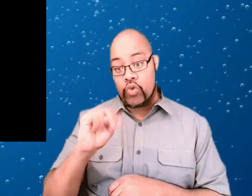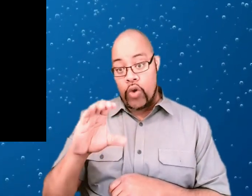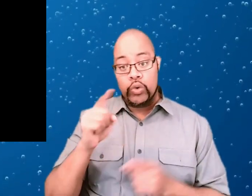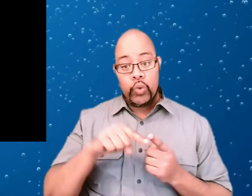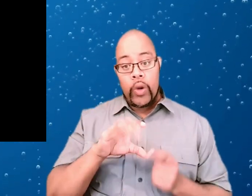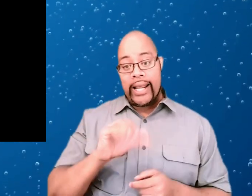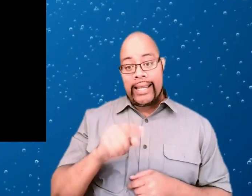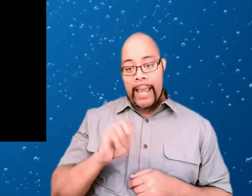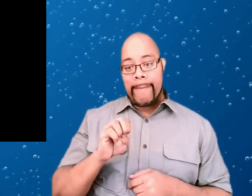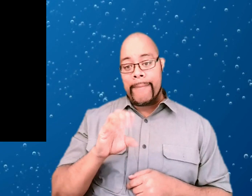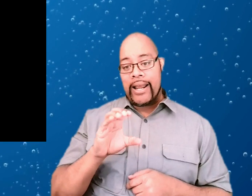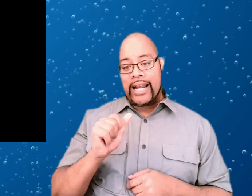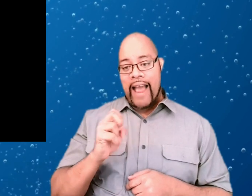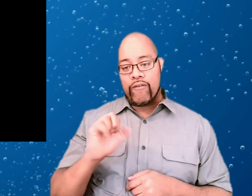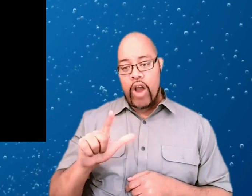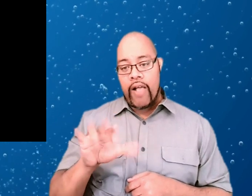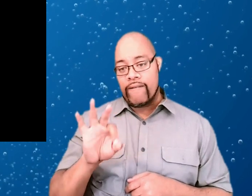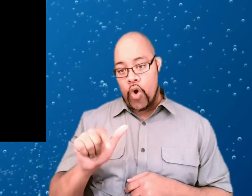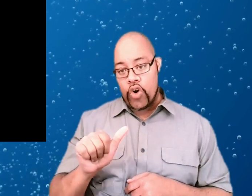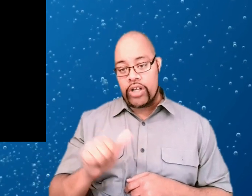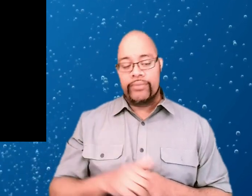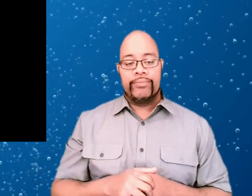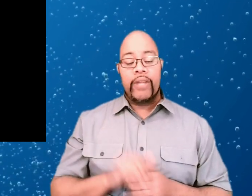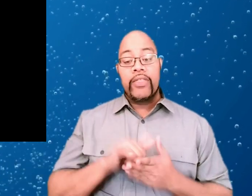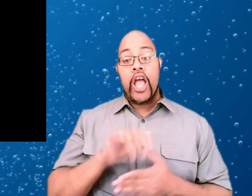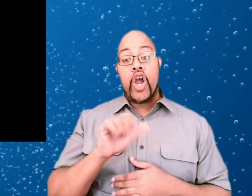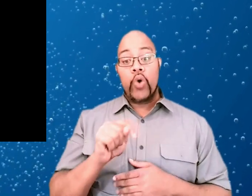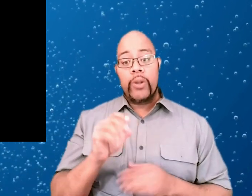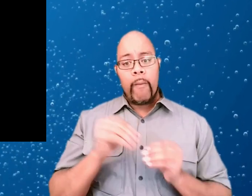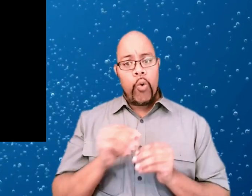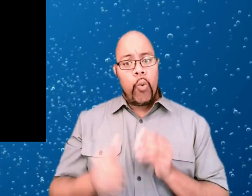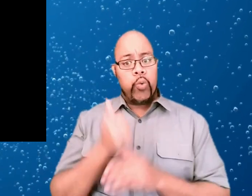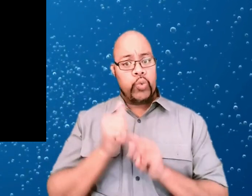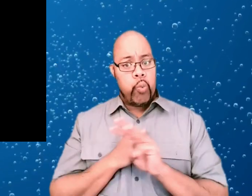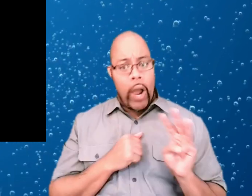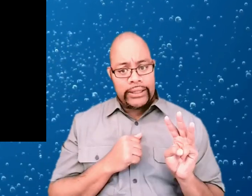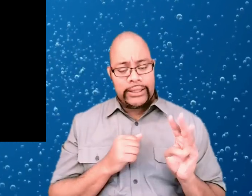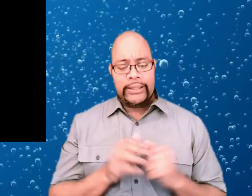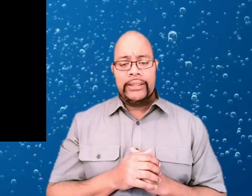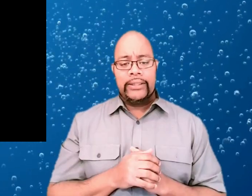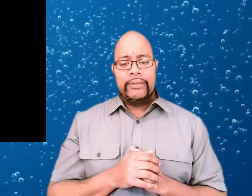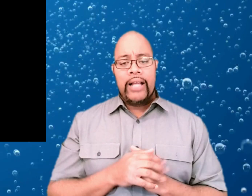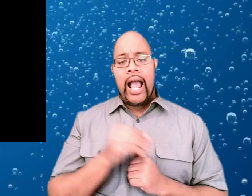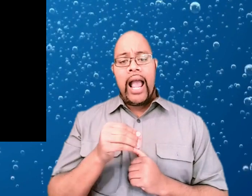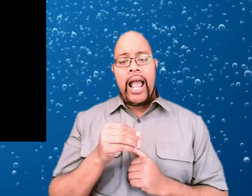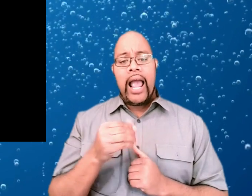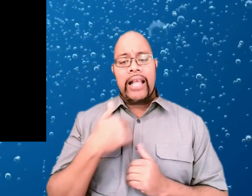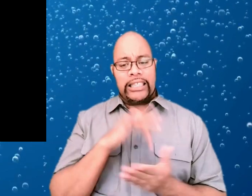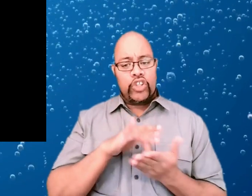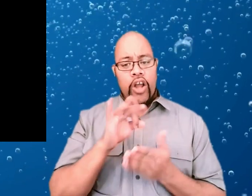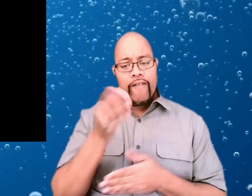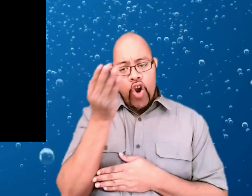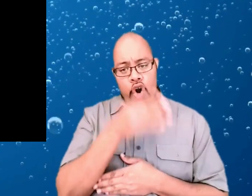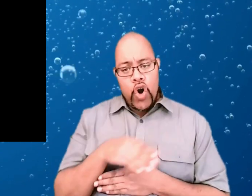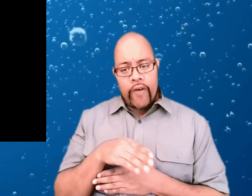Carolina, to Cape Canaveral, Florida. Georgia's coast is the furthest part of the western coastline and is at the